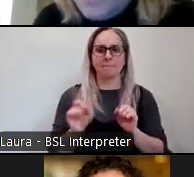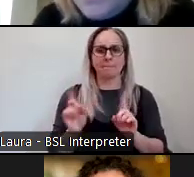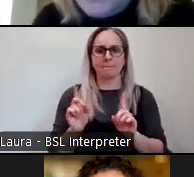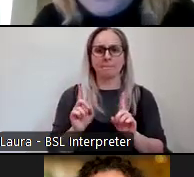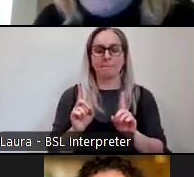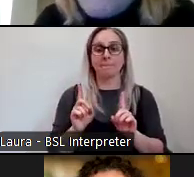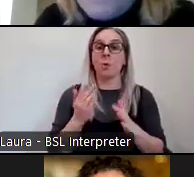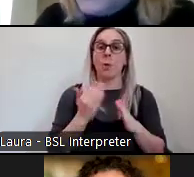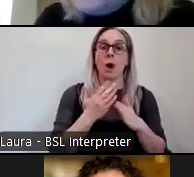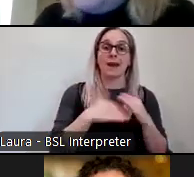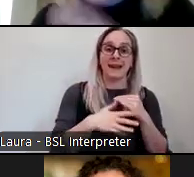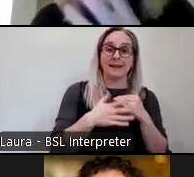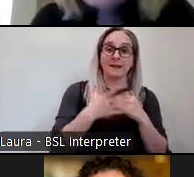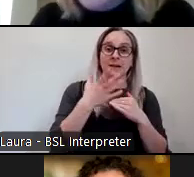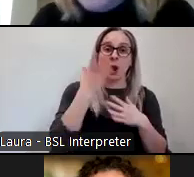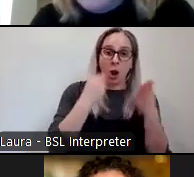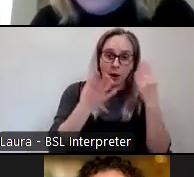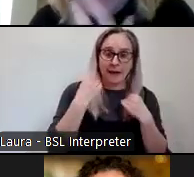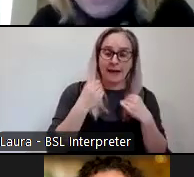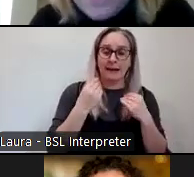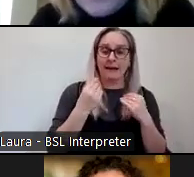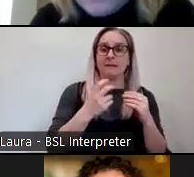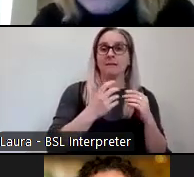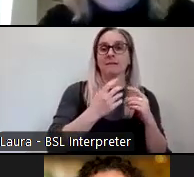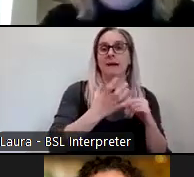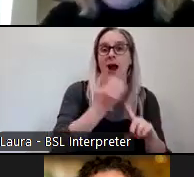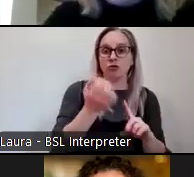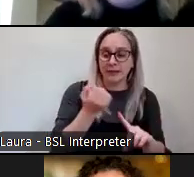in learning, outreach, participation of any